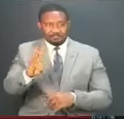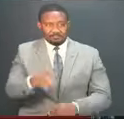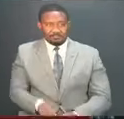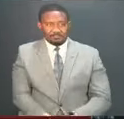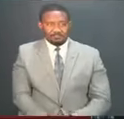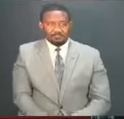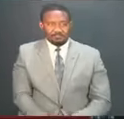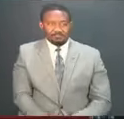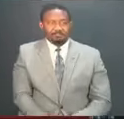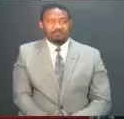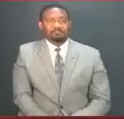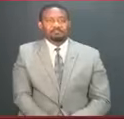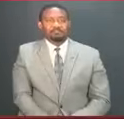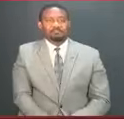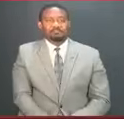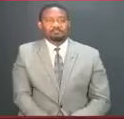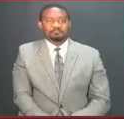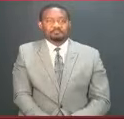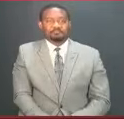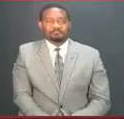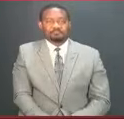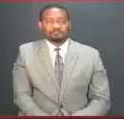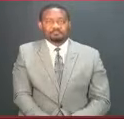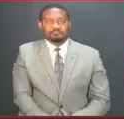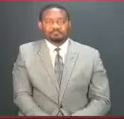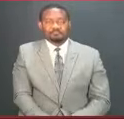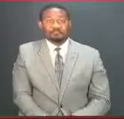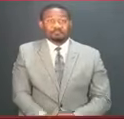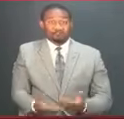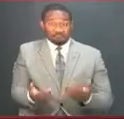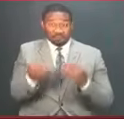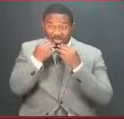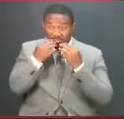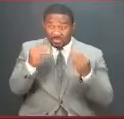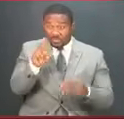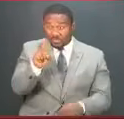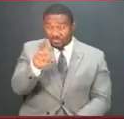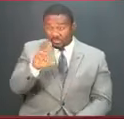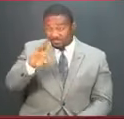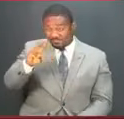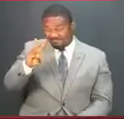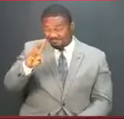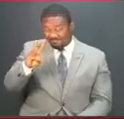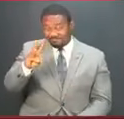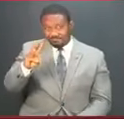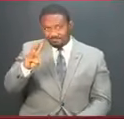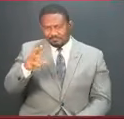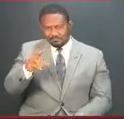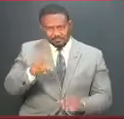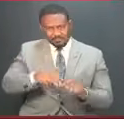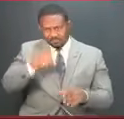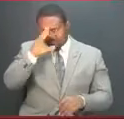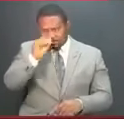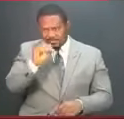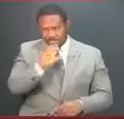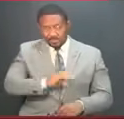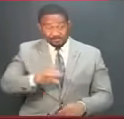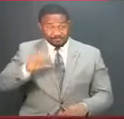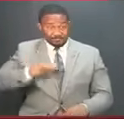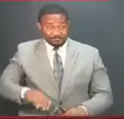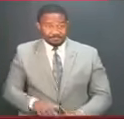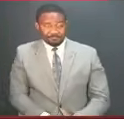ahead. Honorable members, motion 16, Chairman of the committee. Okay,